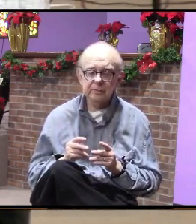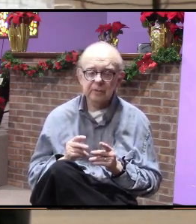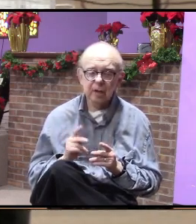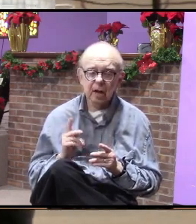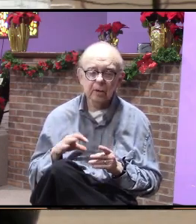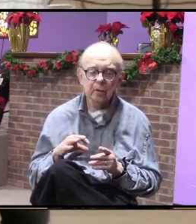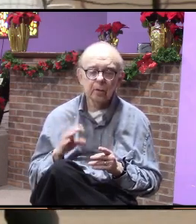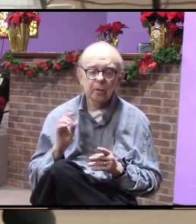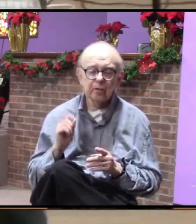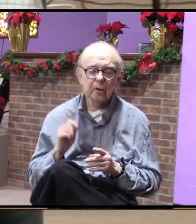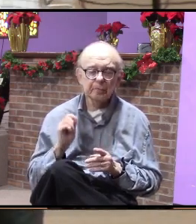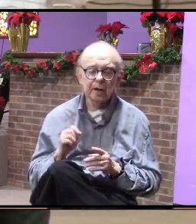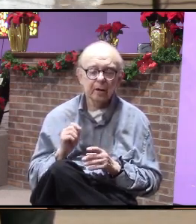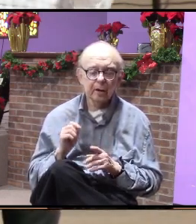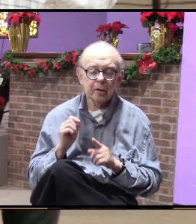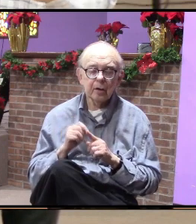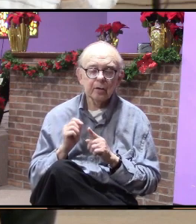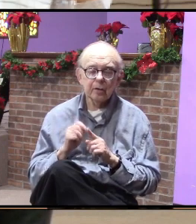wife,